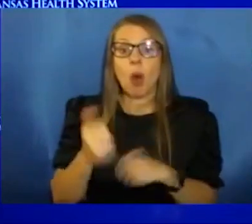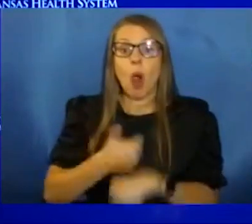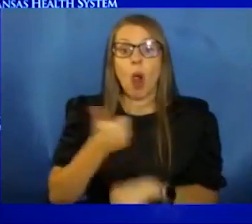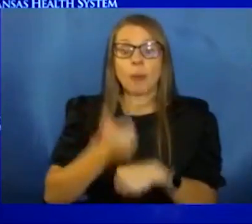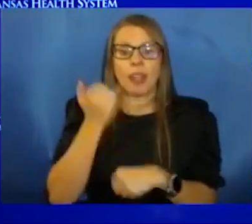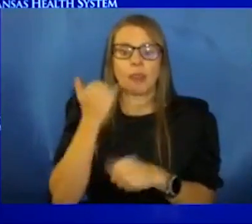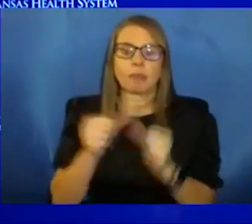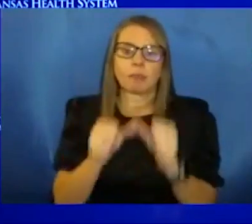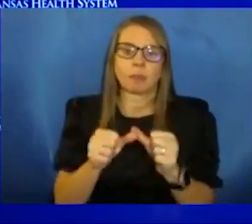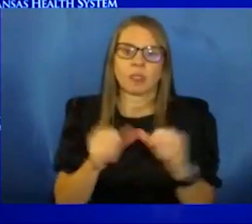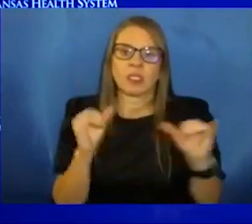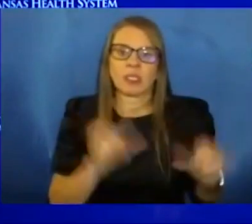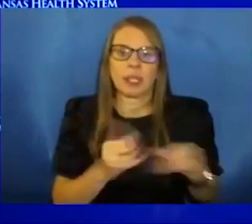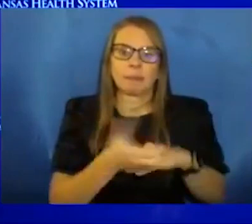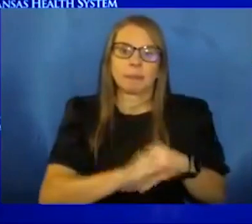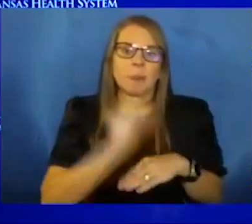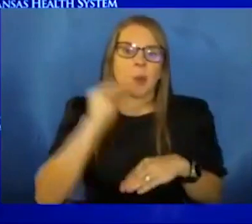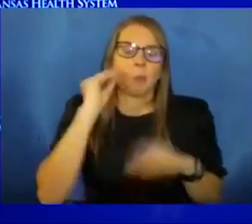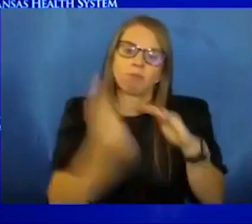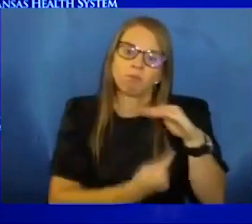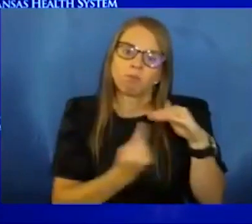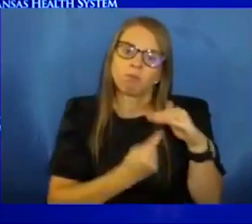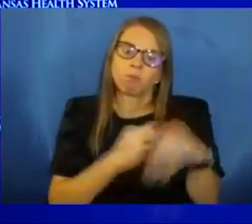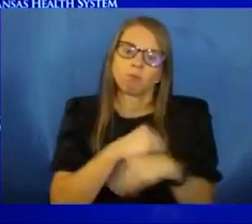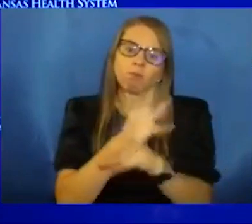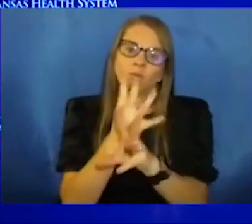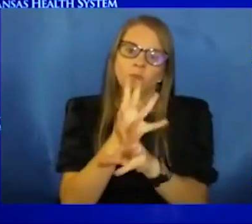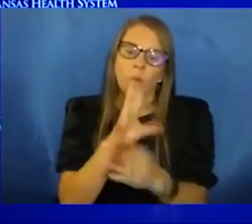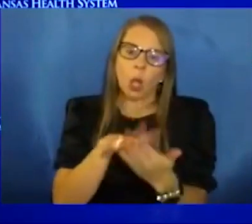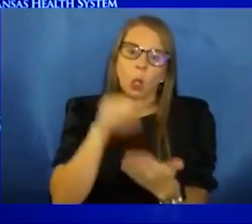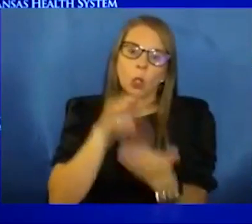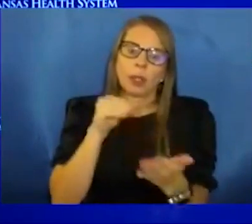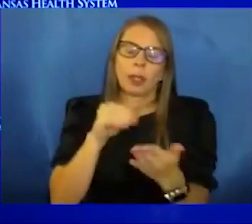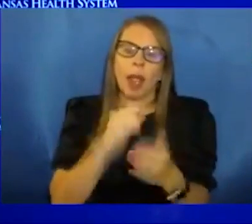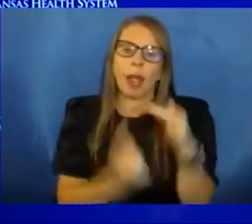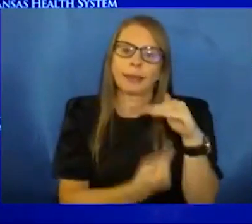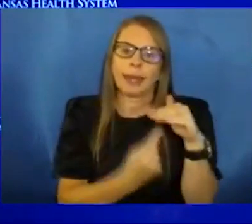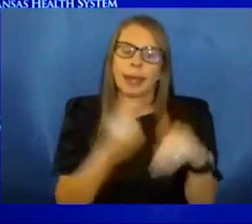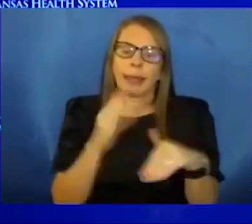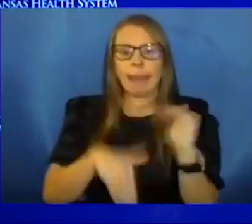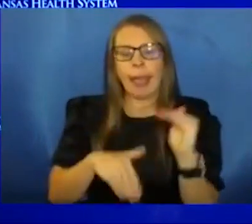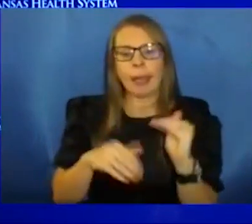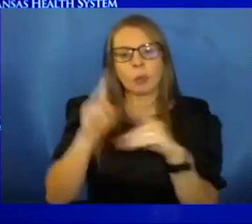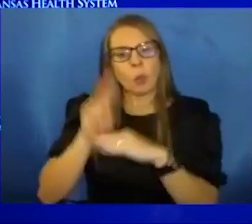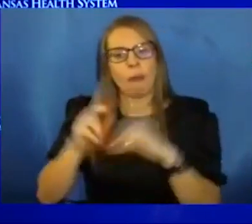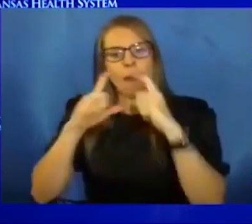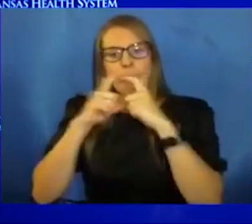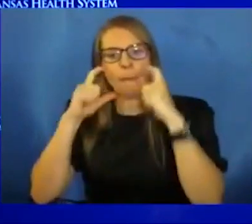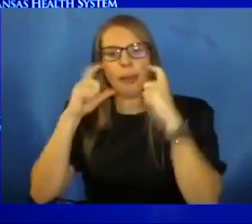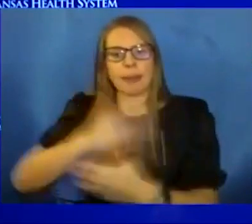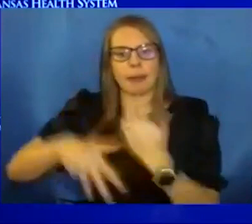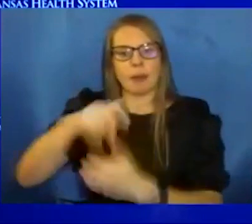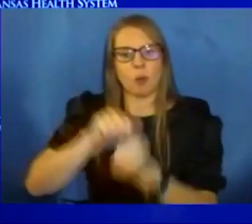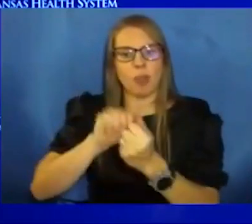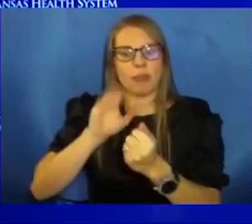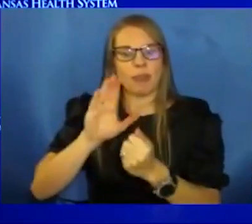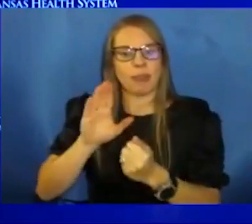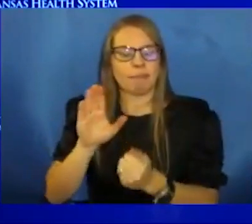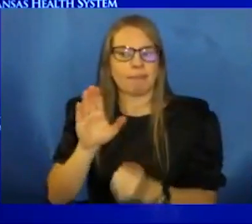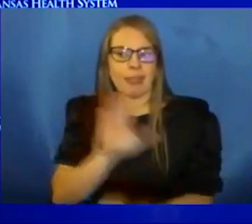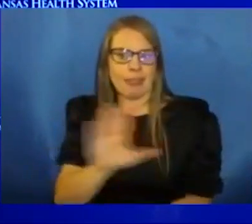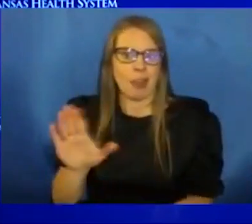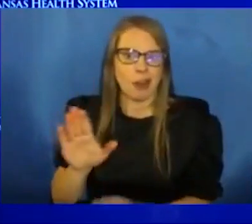this whole pandemic in just an amazing way. And we talk to a lot of different folks who are parents of all different ages, and their kids